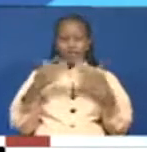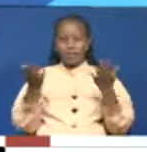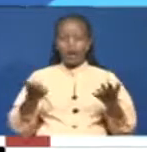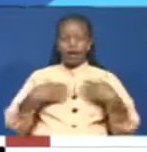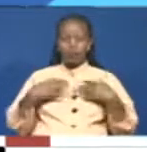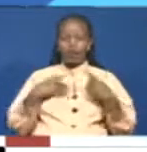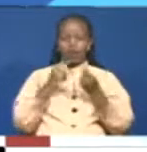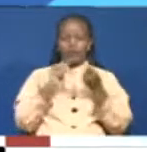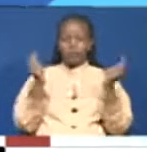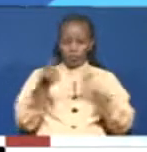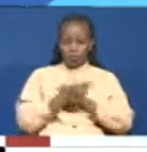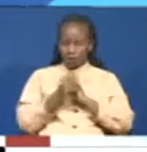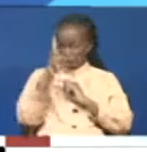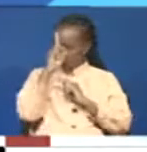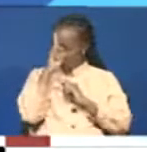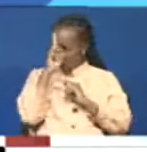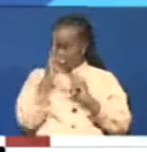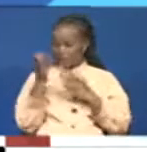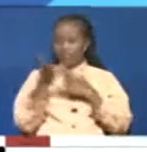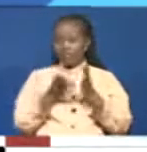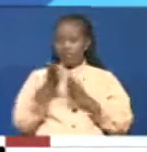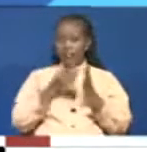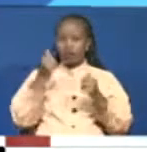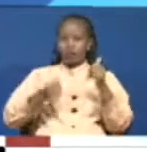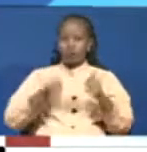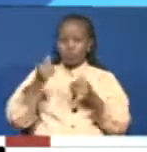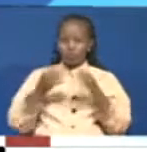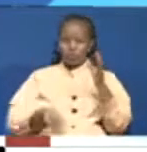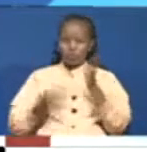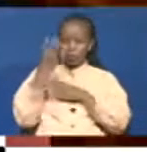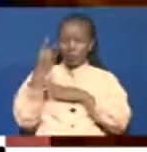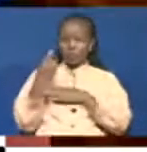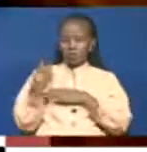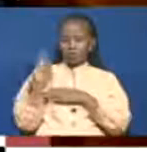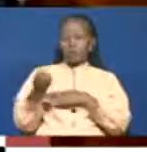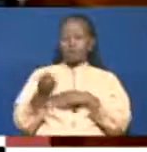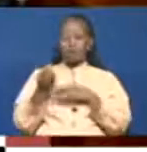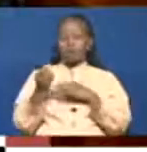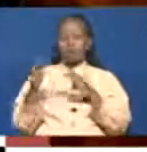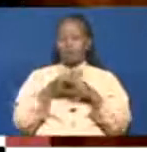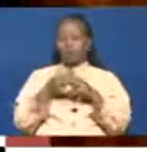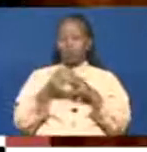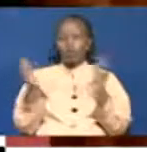polisi litakalozinduliwa hivi karibuni na Rais William Ruto.